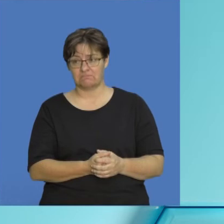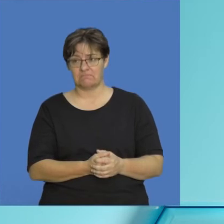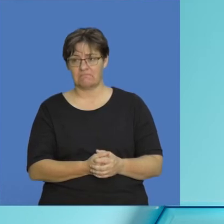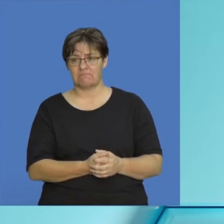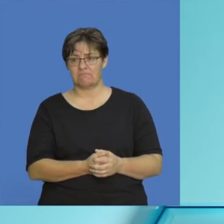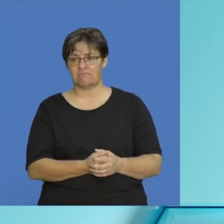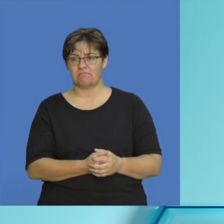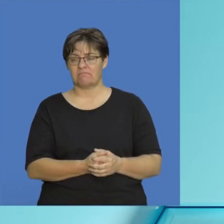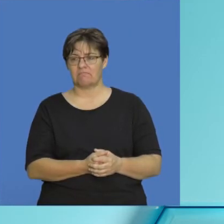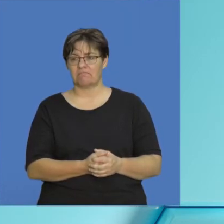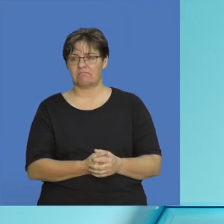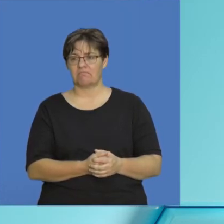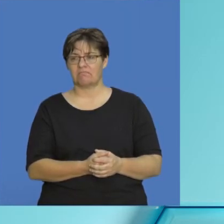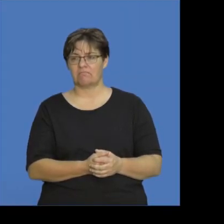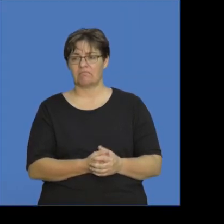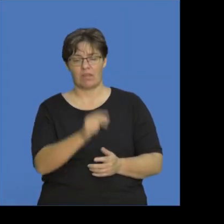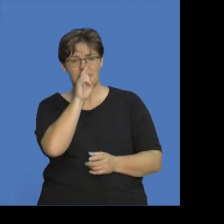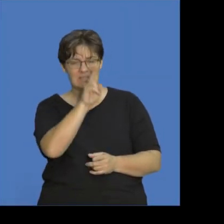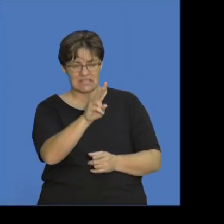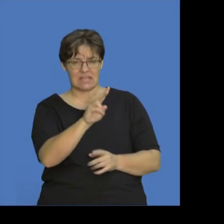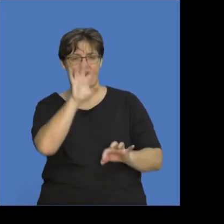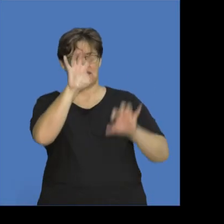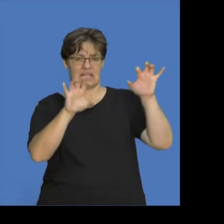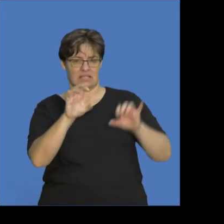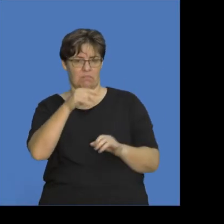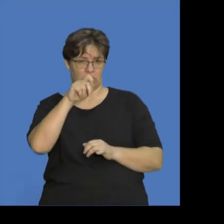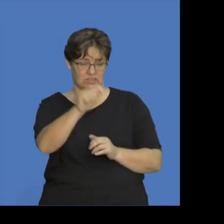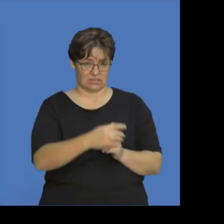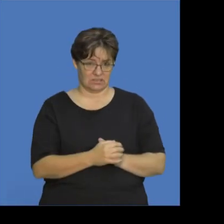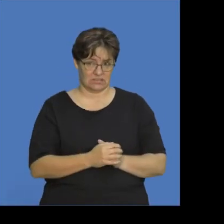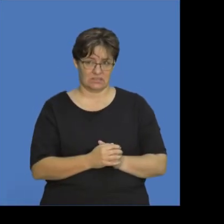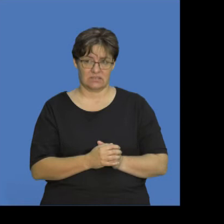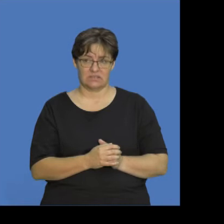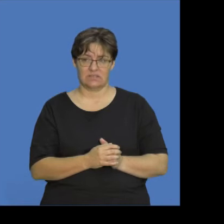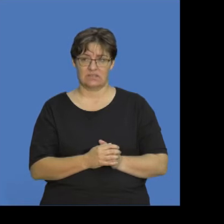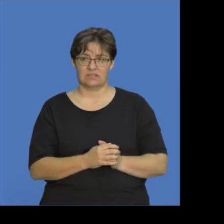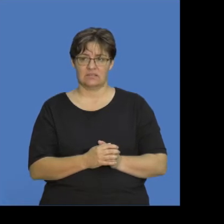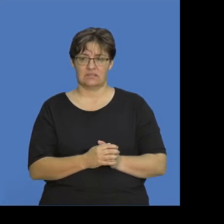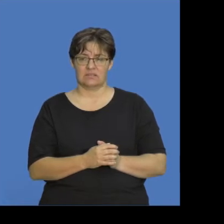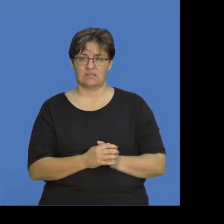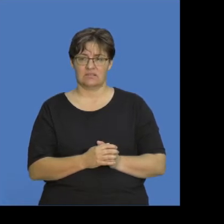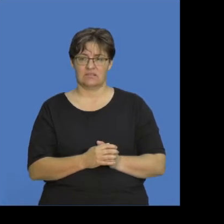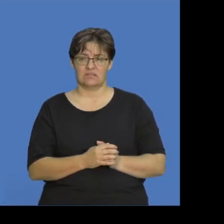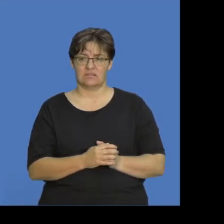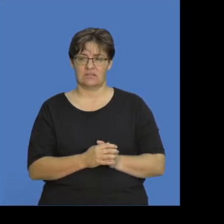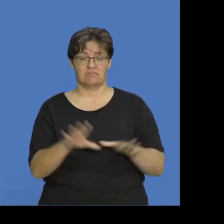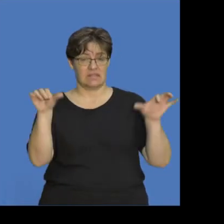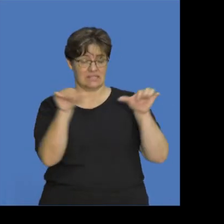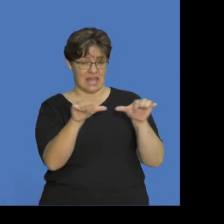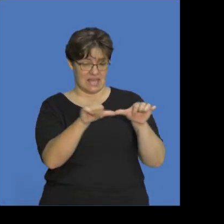So now let's look at the scatter plot. So here we have